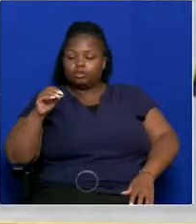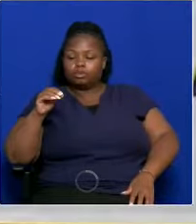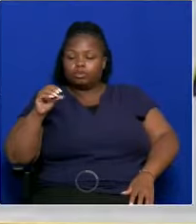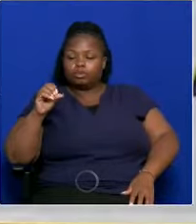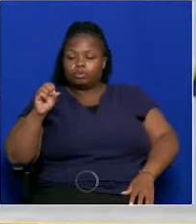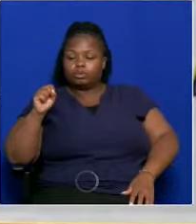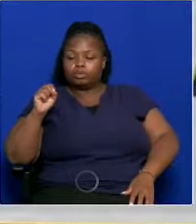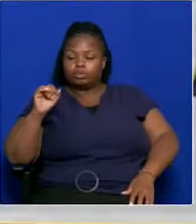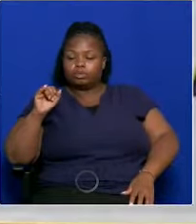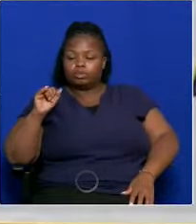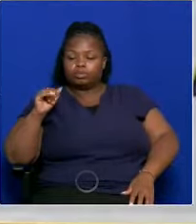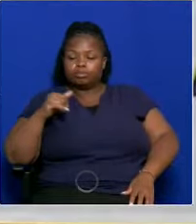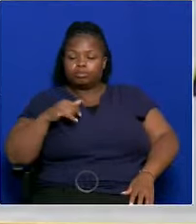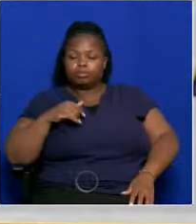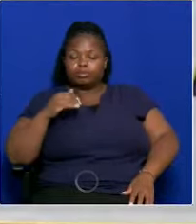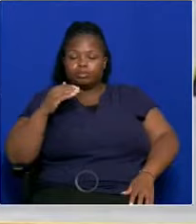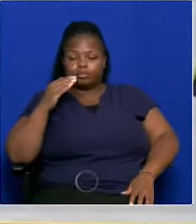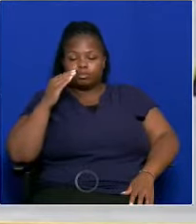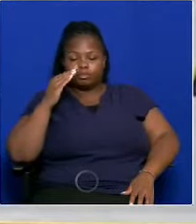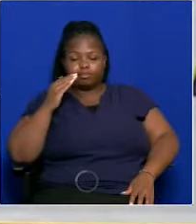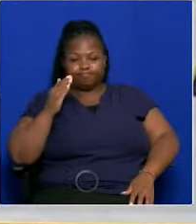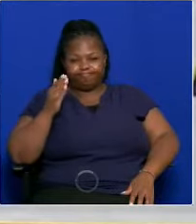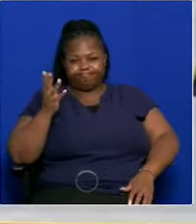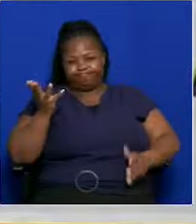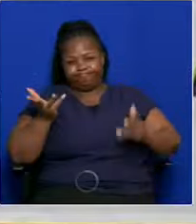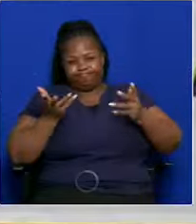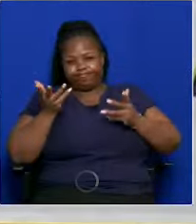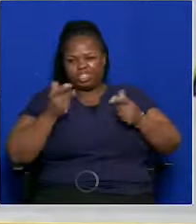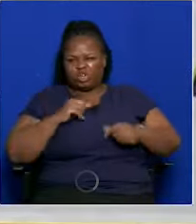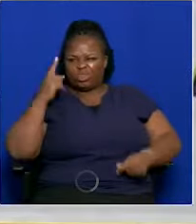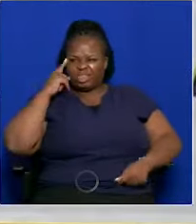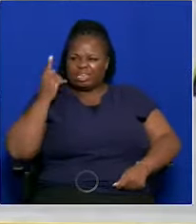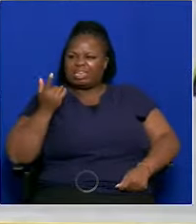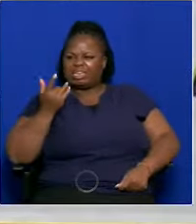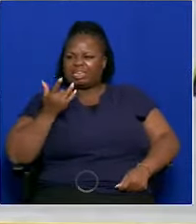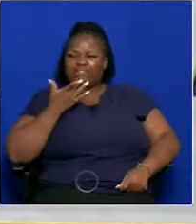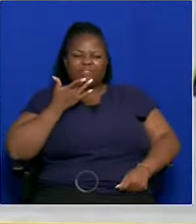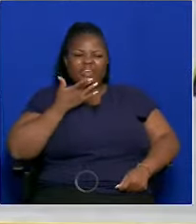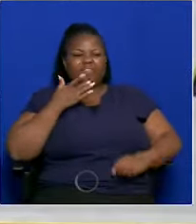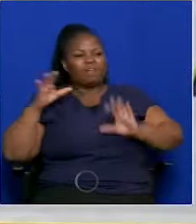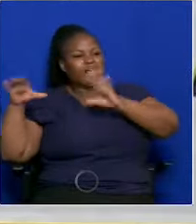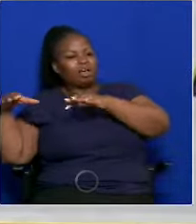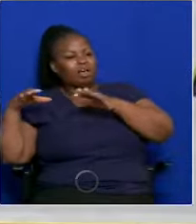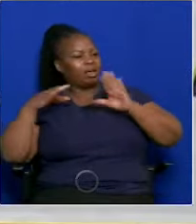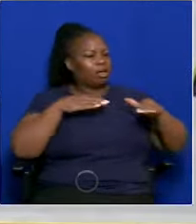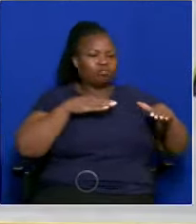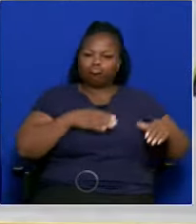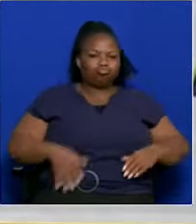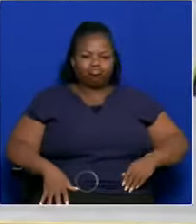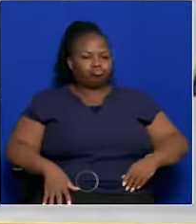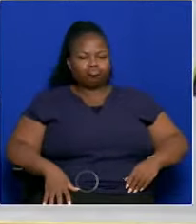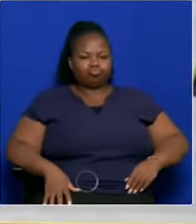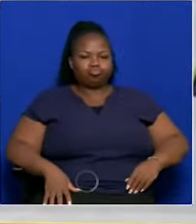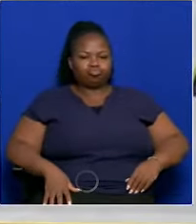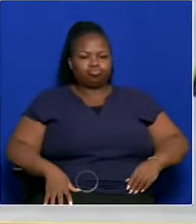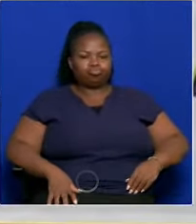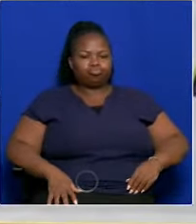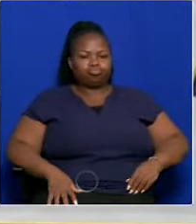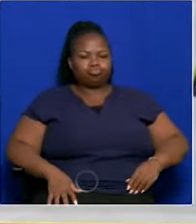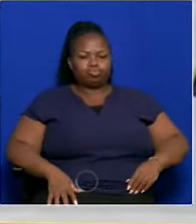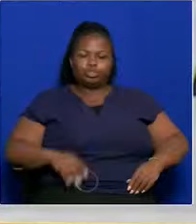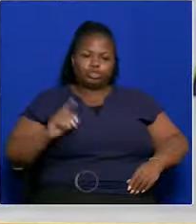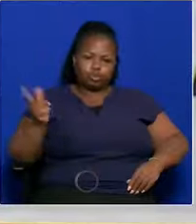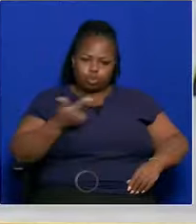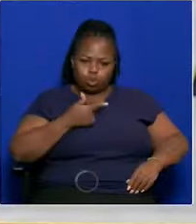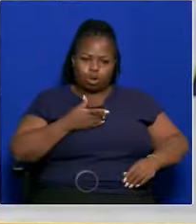I don't think he's got a faction. He's in all the factions. Because whatever I will get, whatever